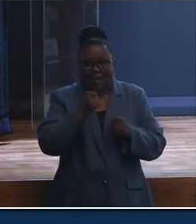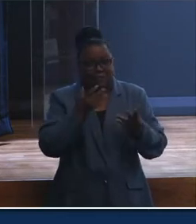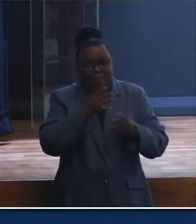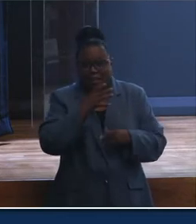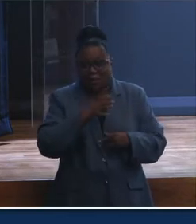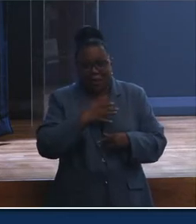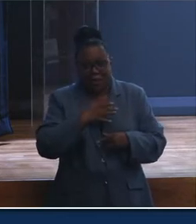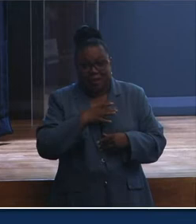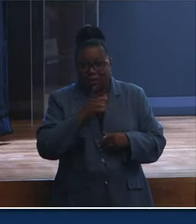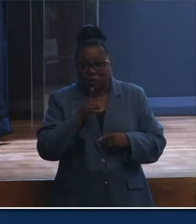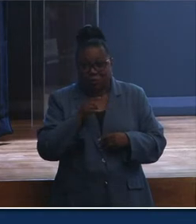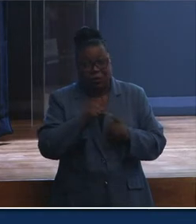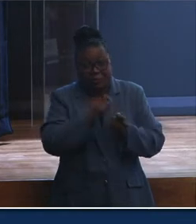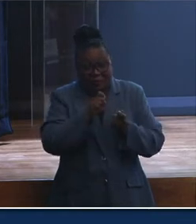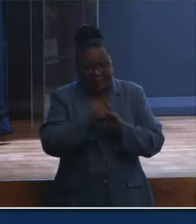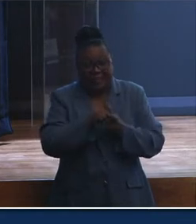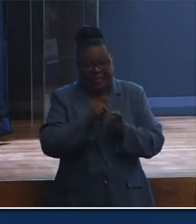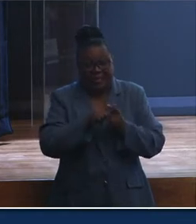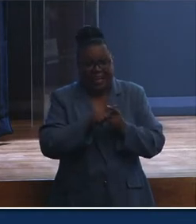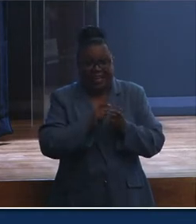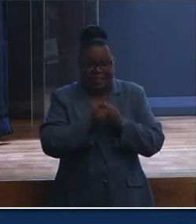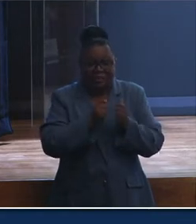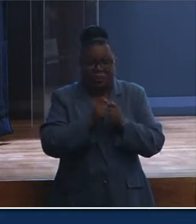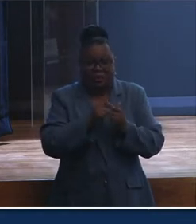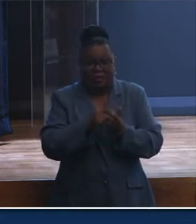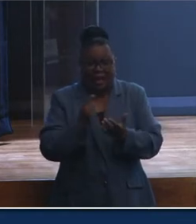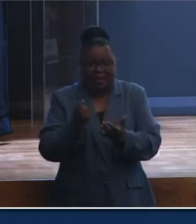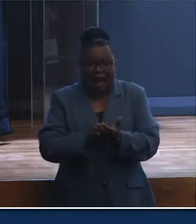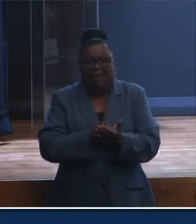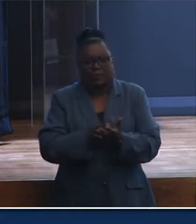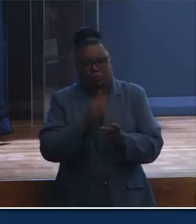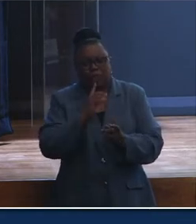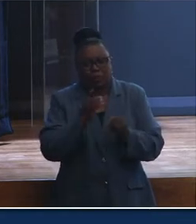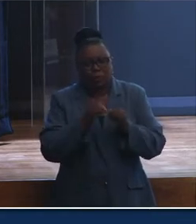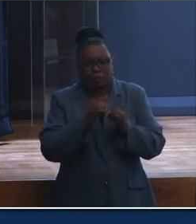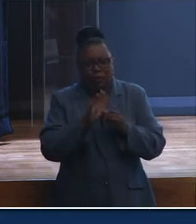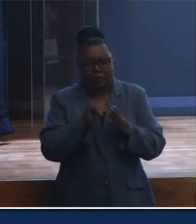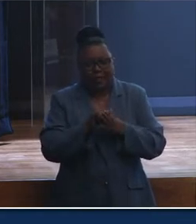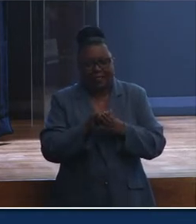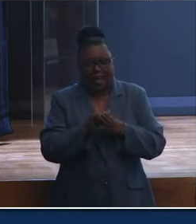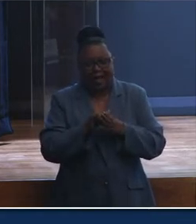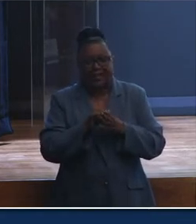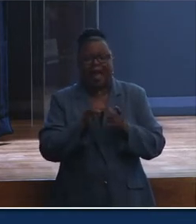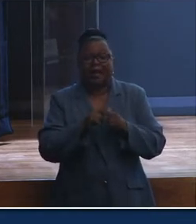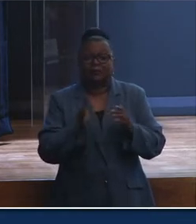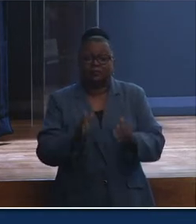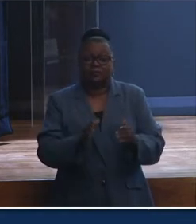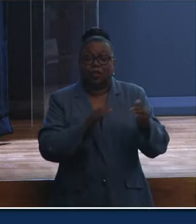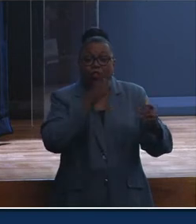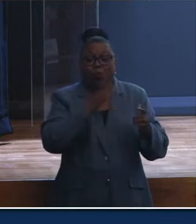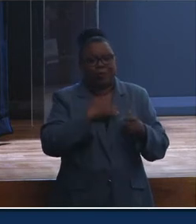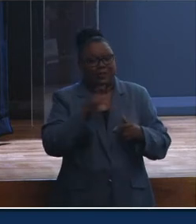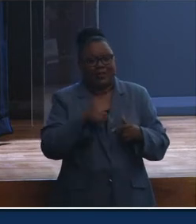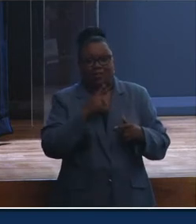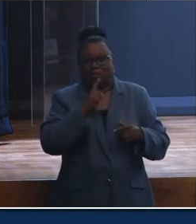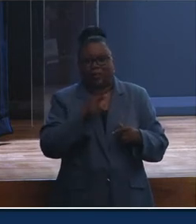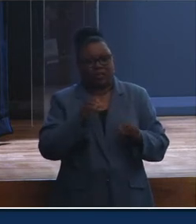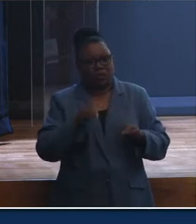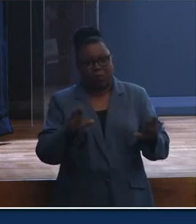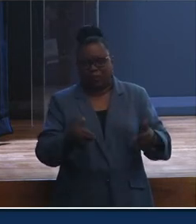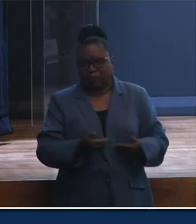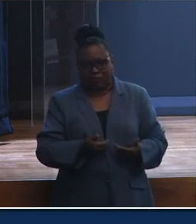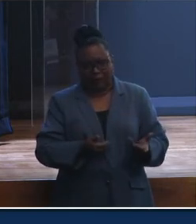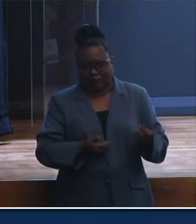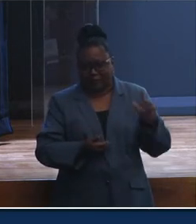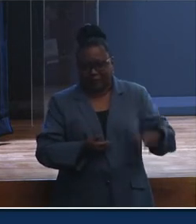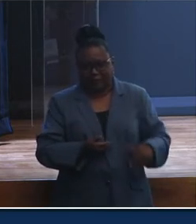women do, particularly in a sport like hockey. So we'll talk a little bit more about that. And the woman who needs really no